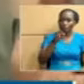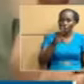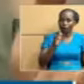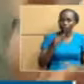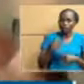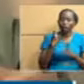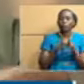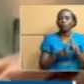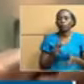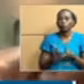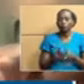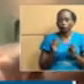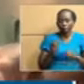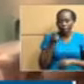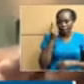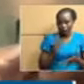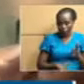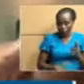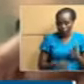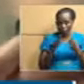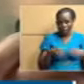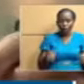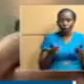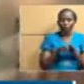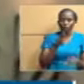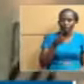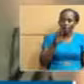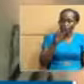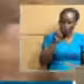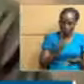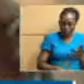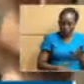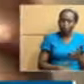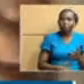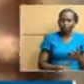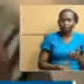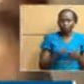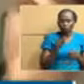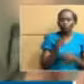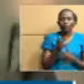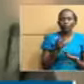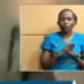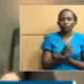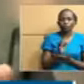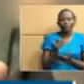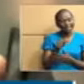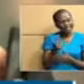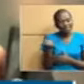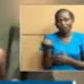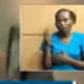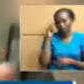understood that the Android or the iOS of NRM is by tapping. It's not NRM, but even any other